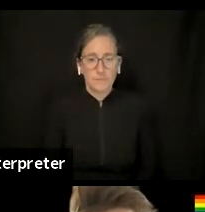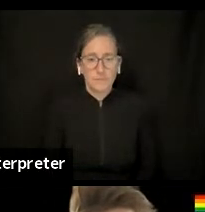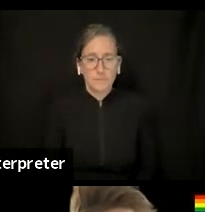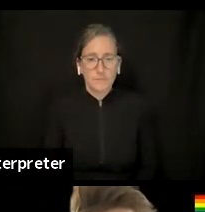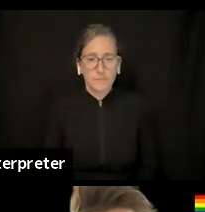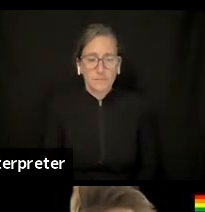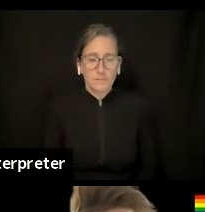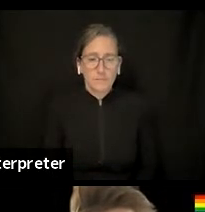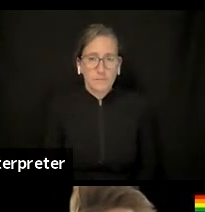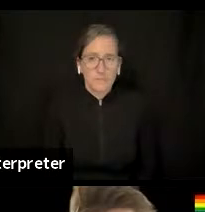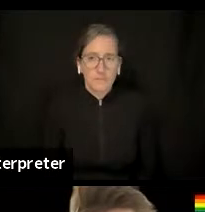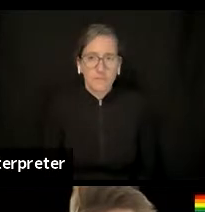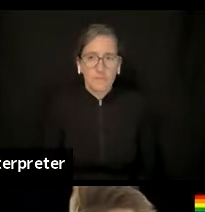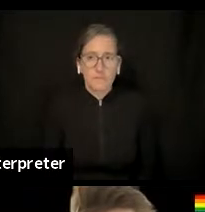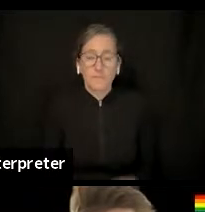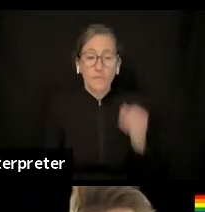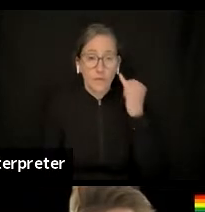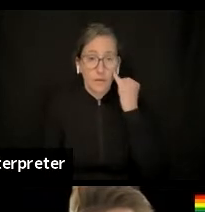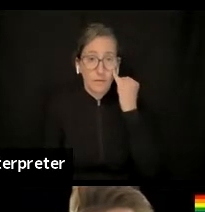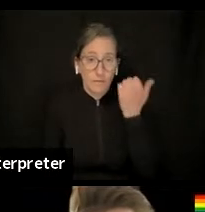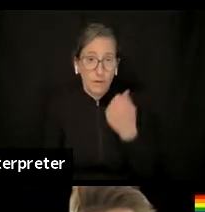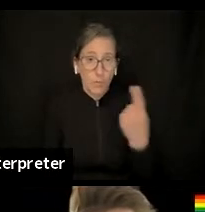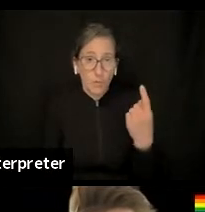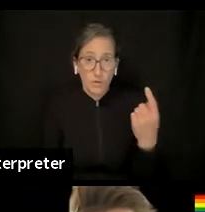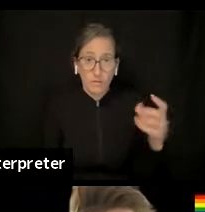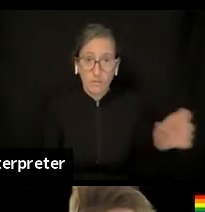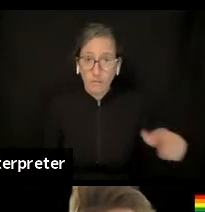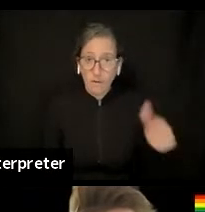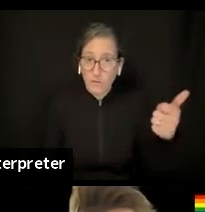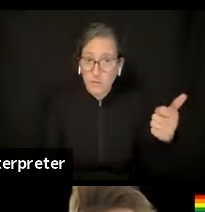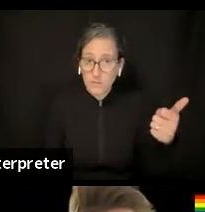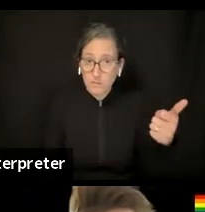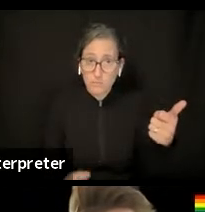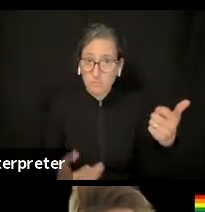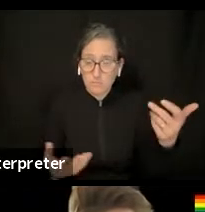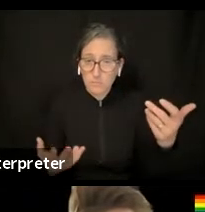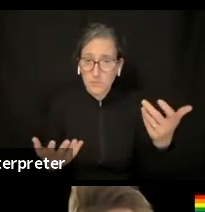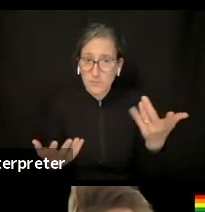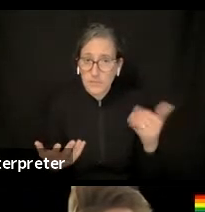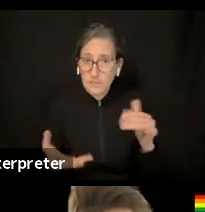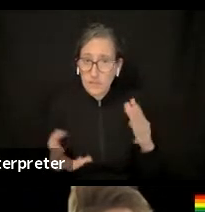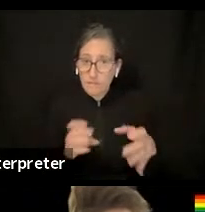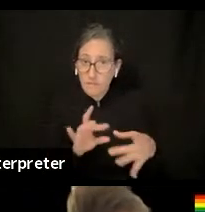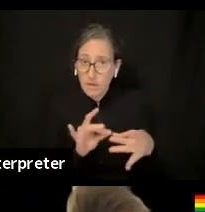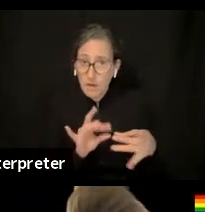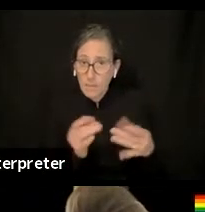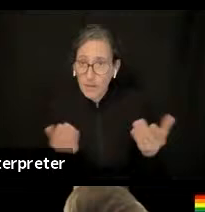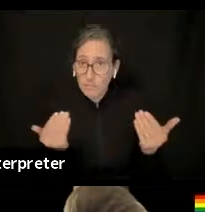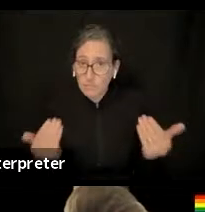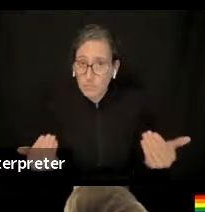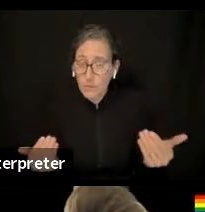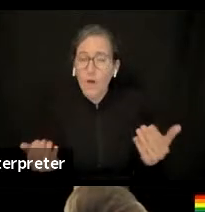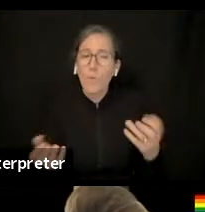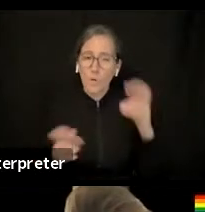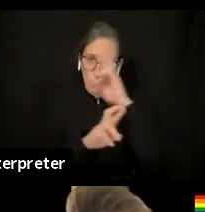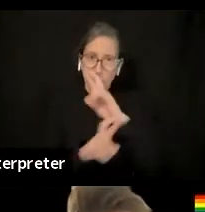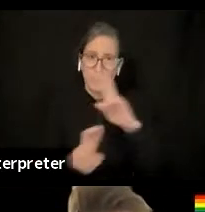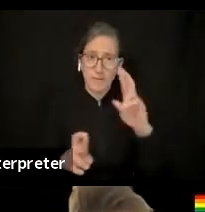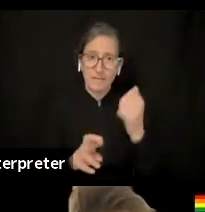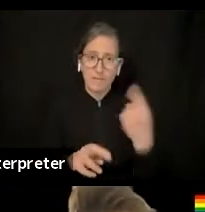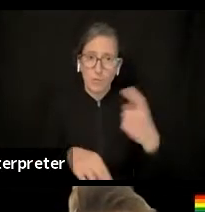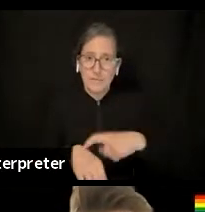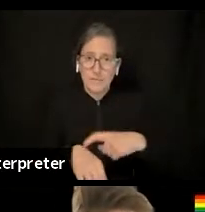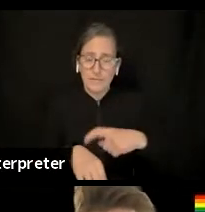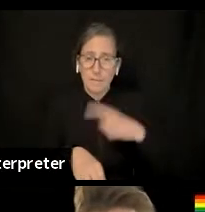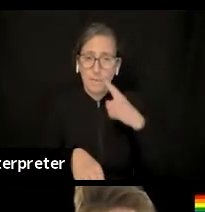Well, if anyone else has anything to say, I want to respect your time as well, because it's 10 minutes past